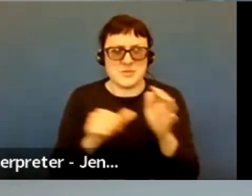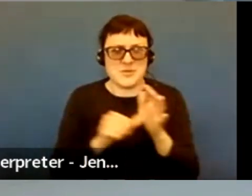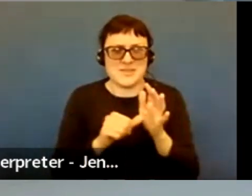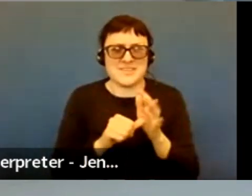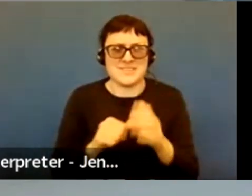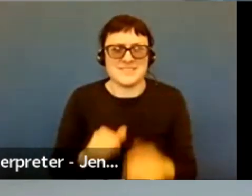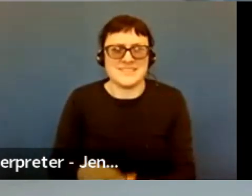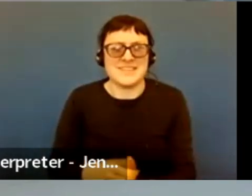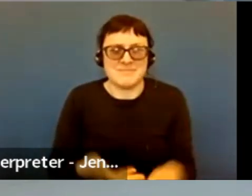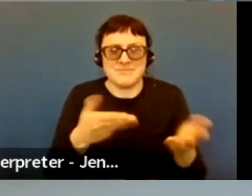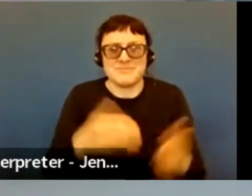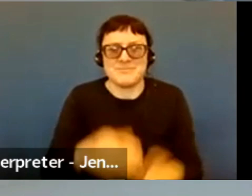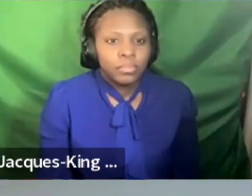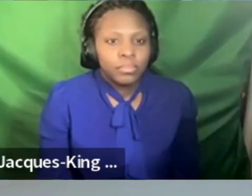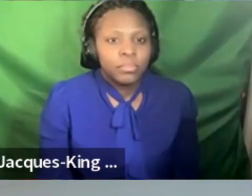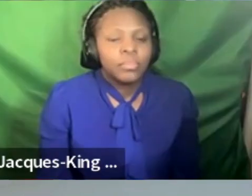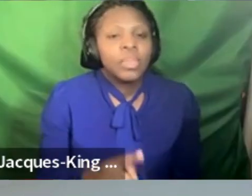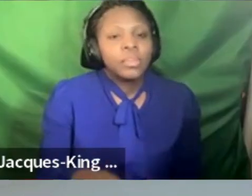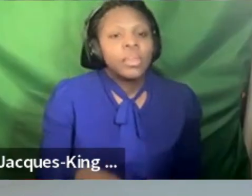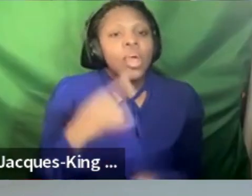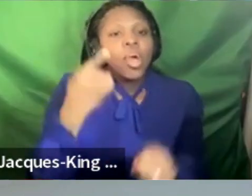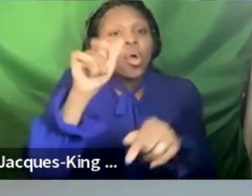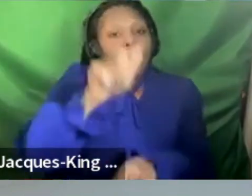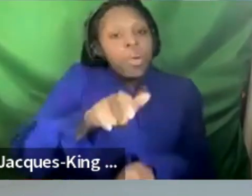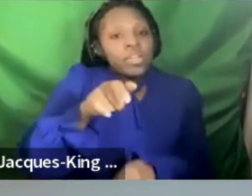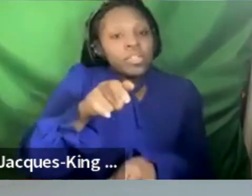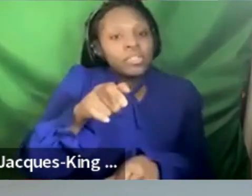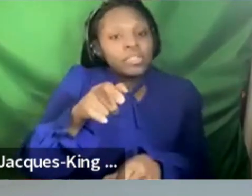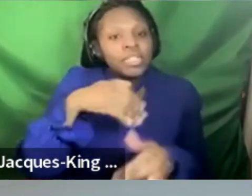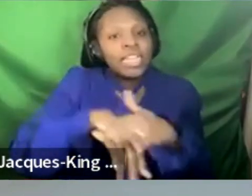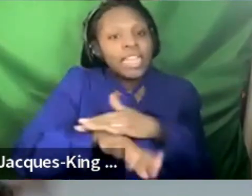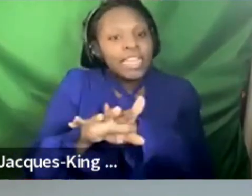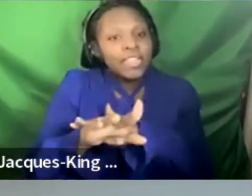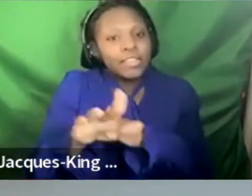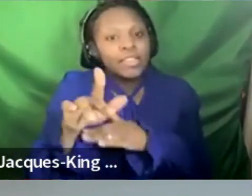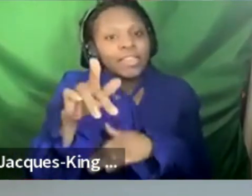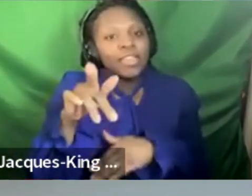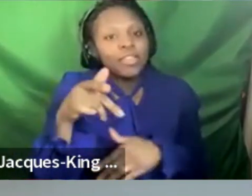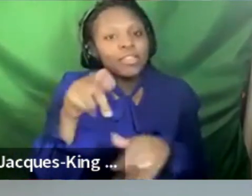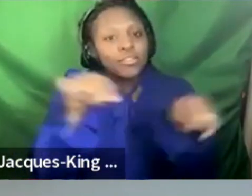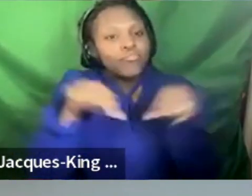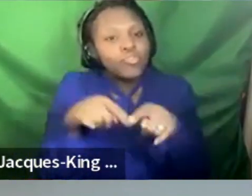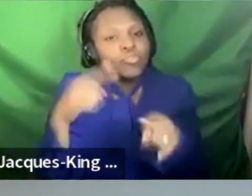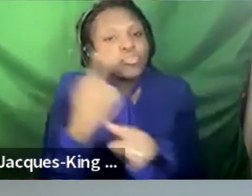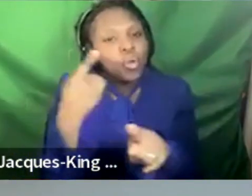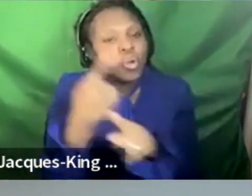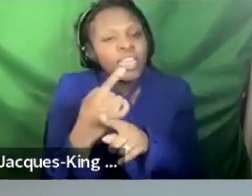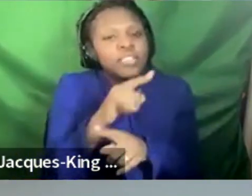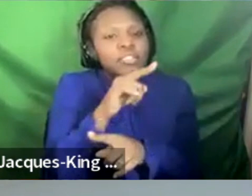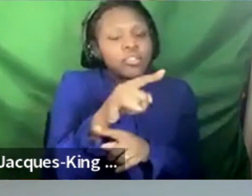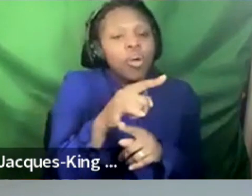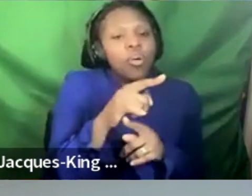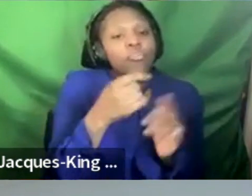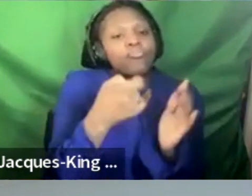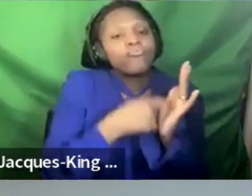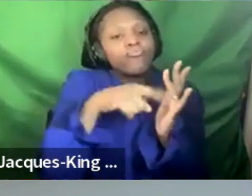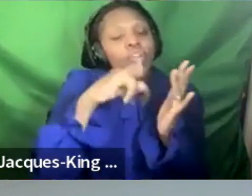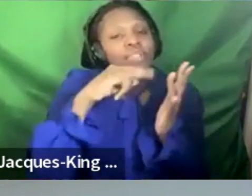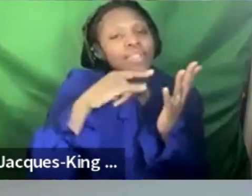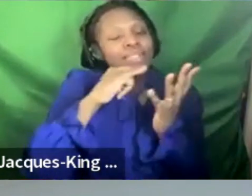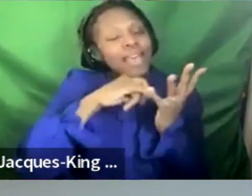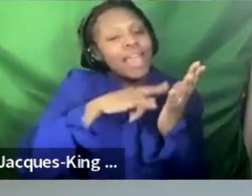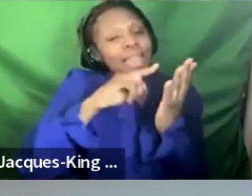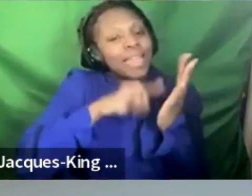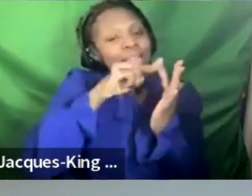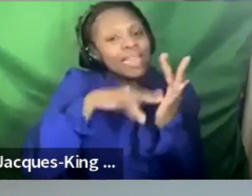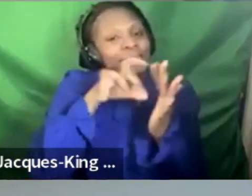Yeah. I mean, in this As You Like It, Rosalind goes off into the Forest of Arden. She's banished and then becomes Ganymede.